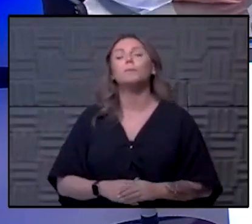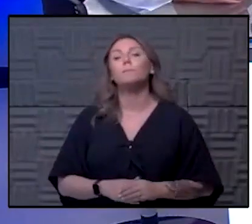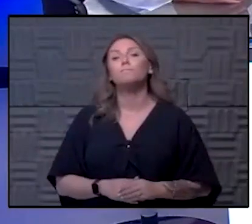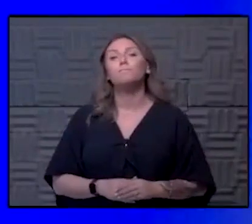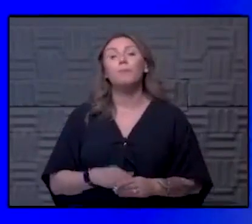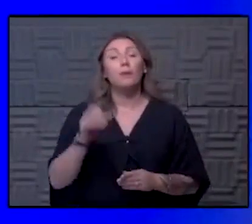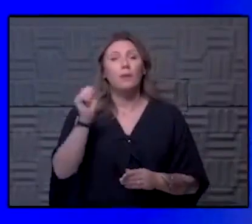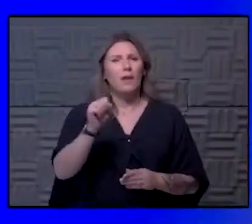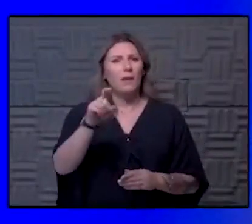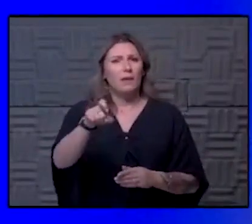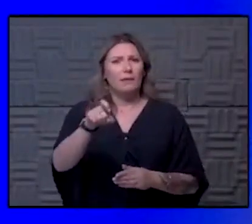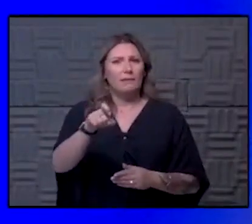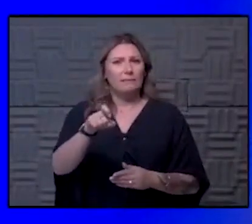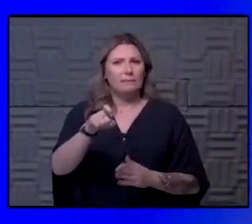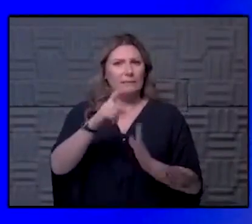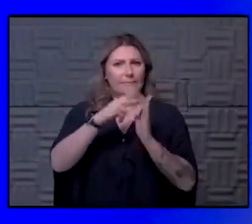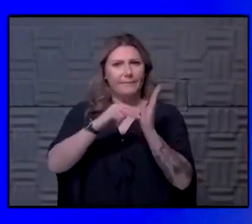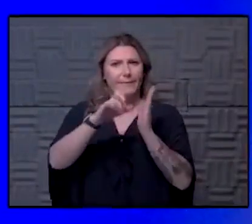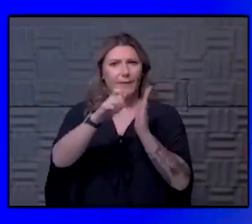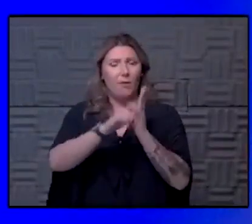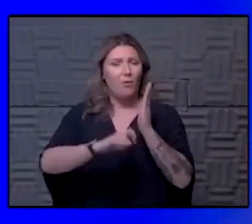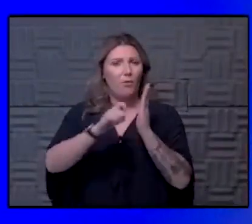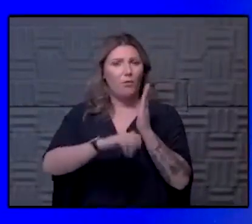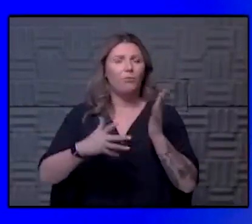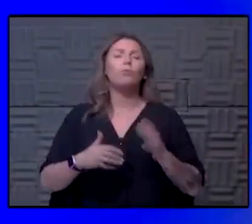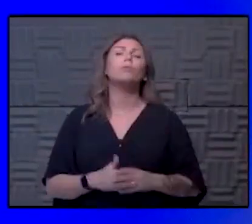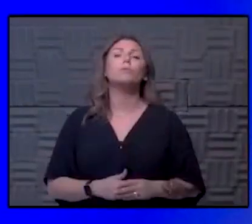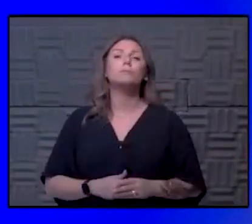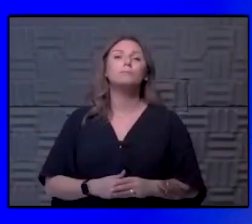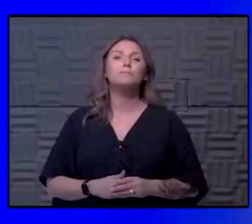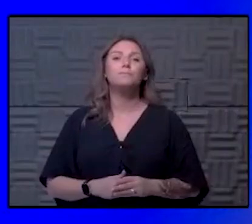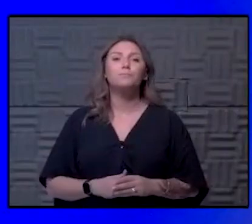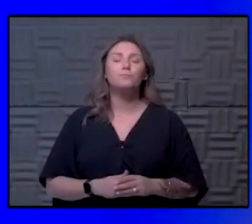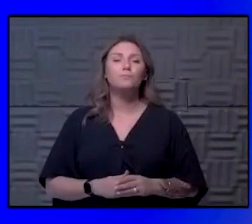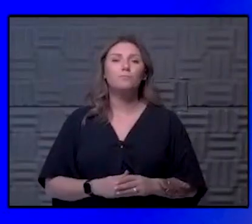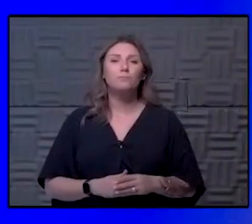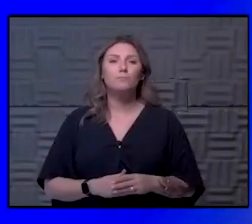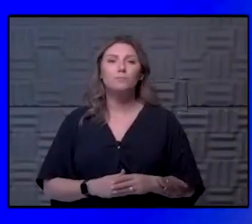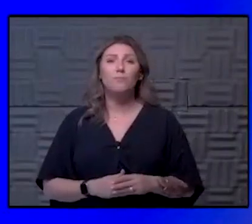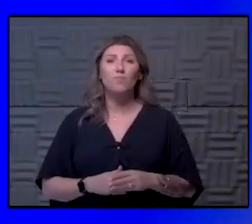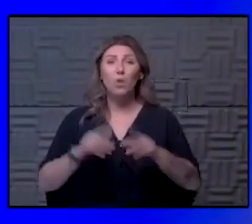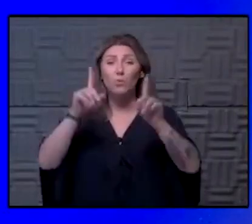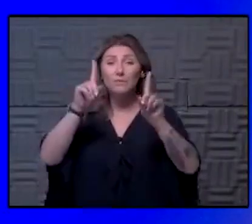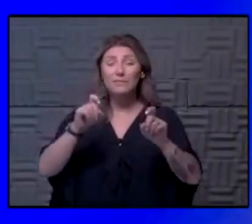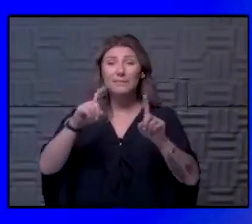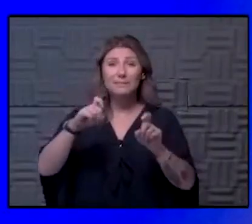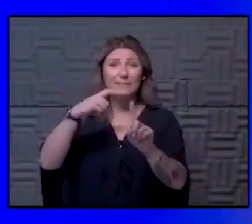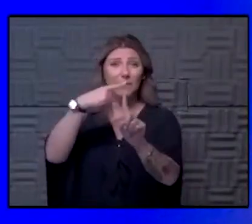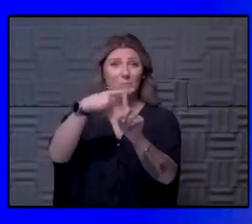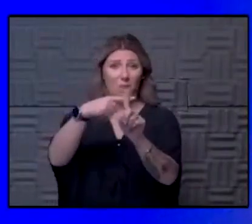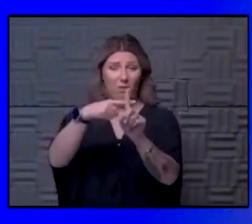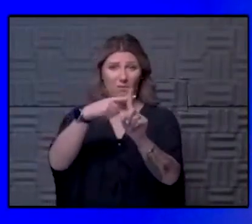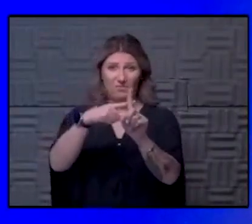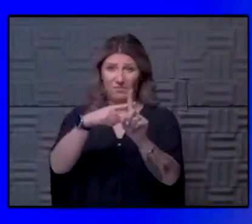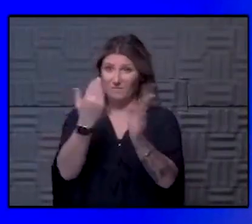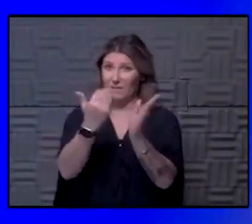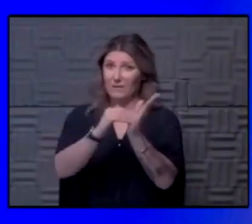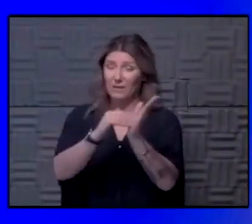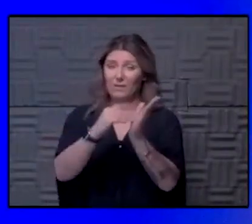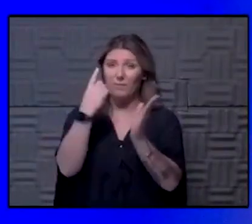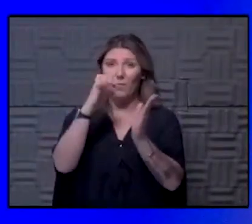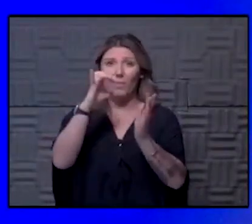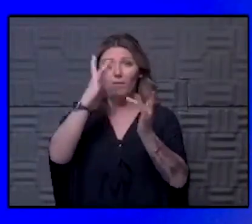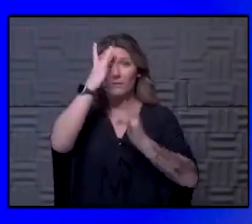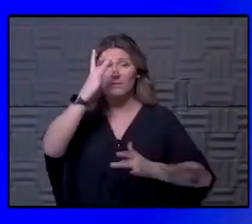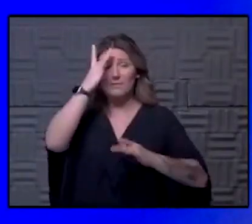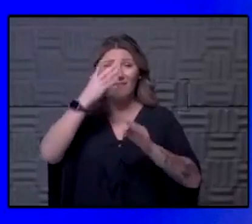Hawk? Yeah, I'd have to see the article. I haven't seen the article. So again, just testing positive for the disease